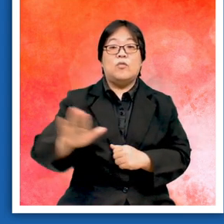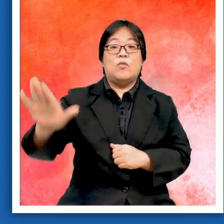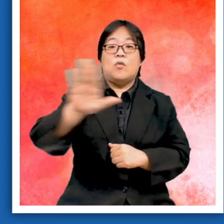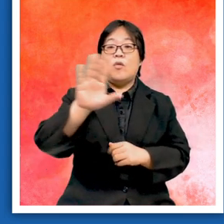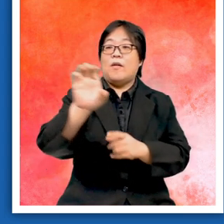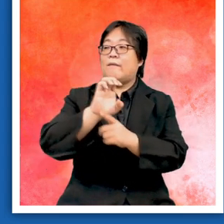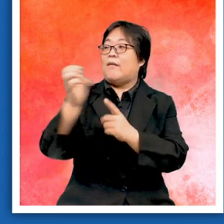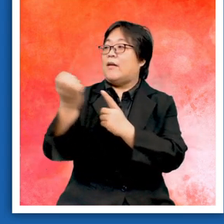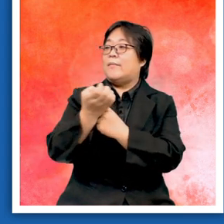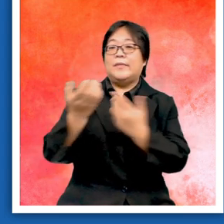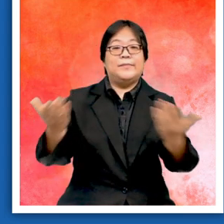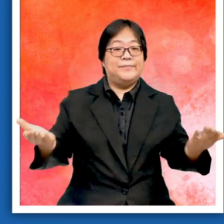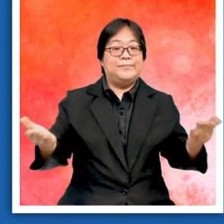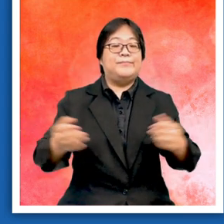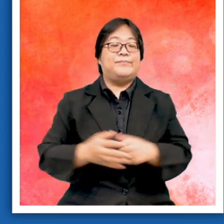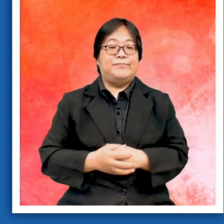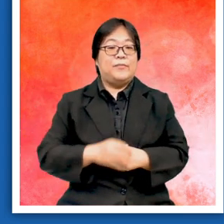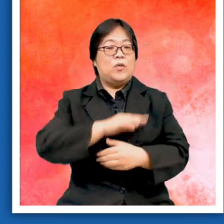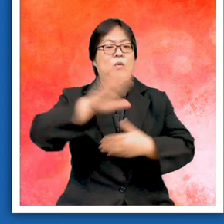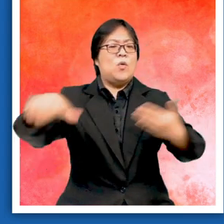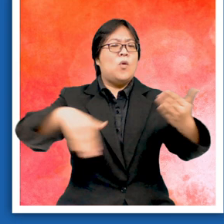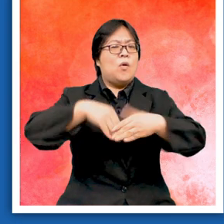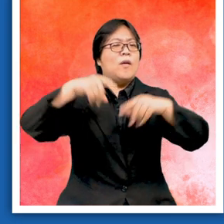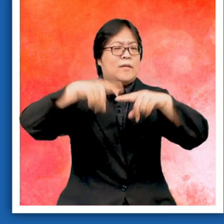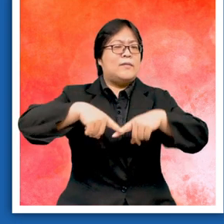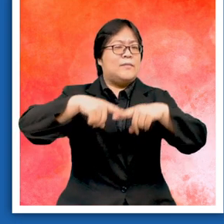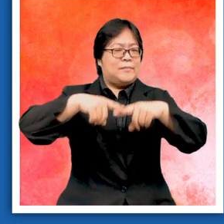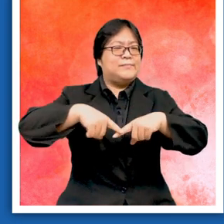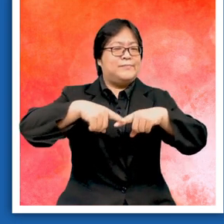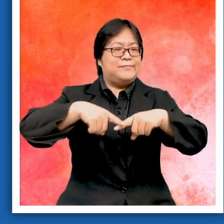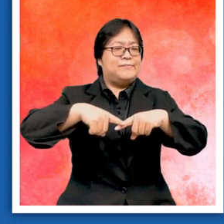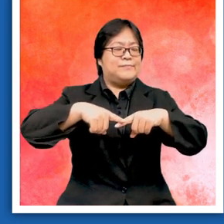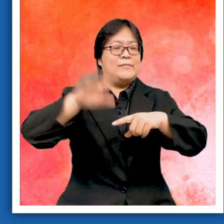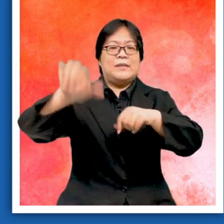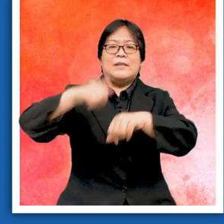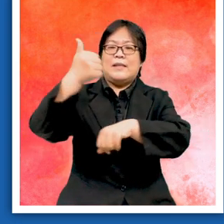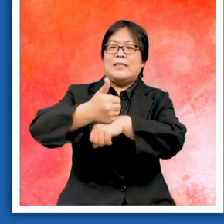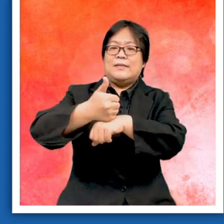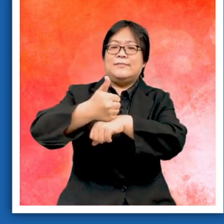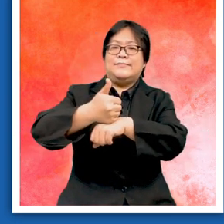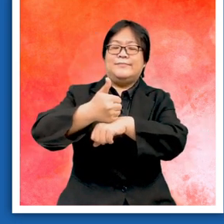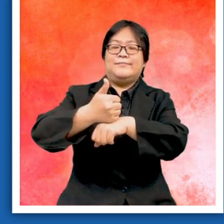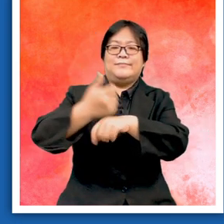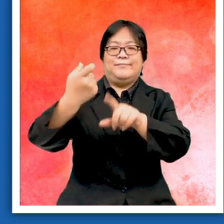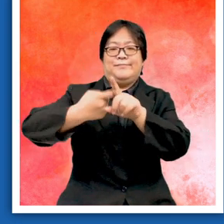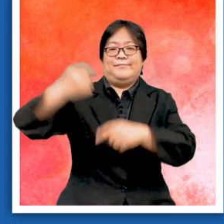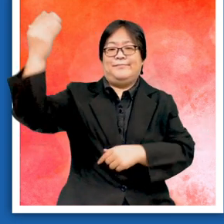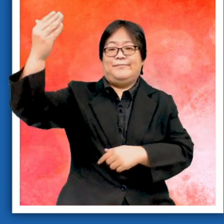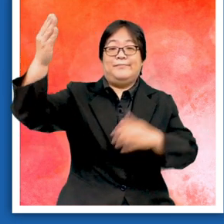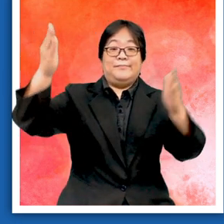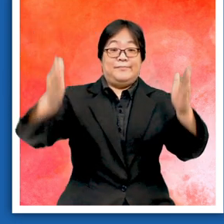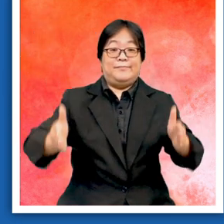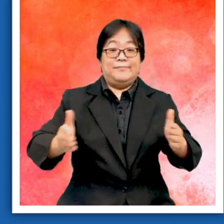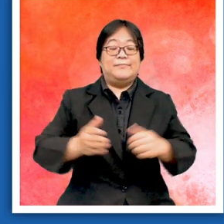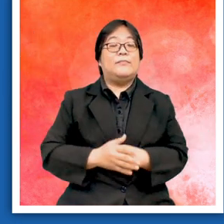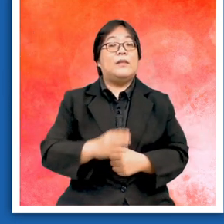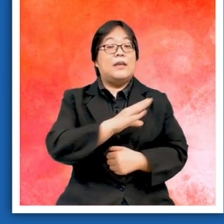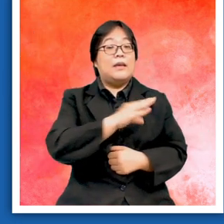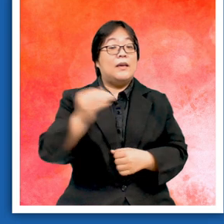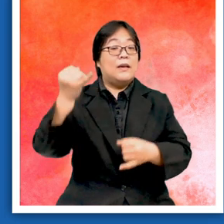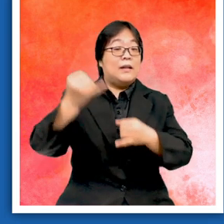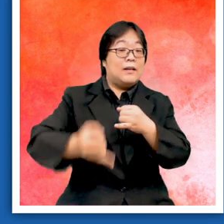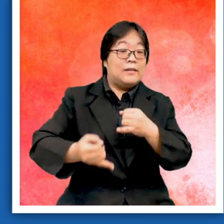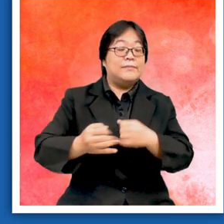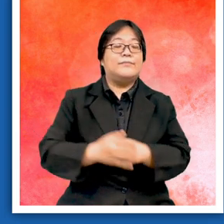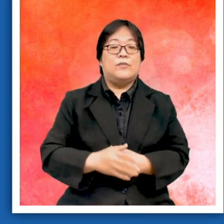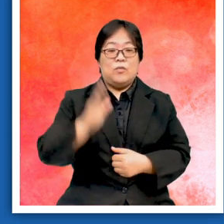are taking the exam. So all this depends on the setting by the lecturer. And lastly,